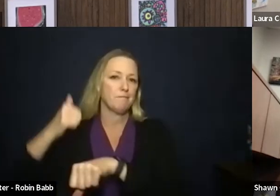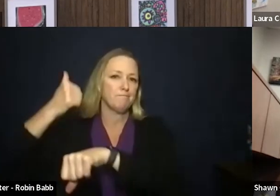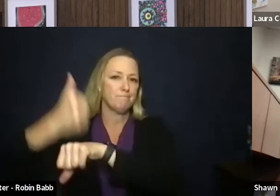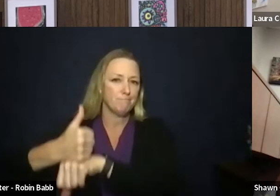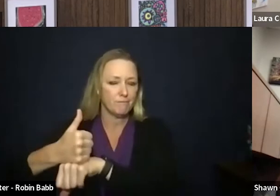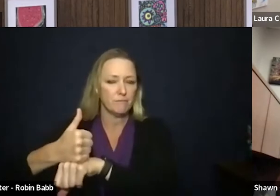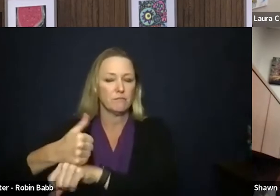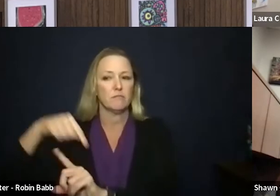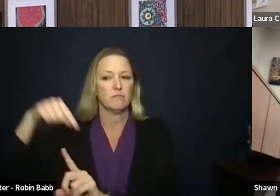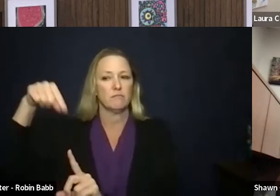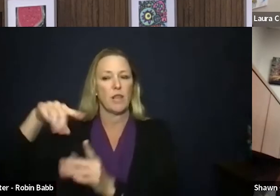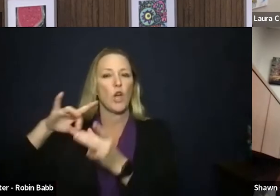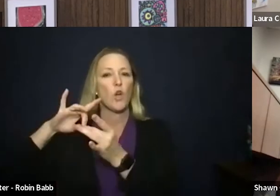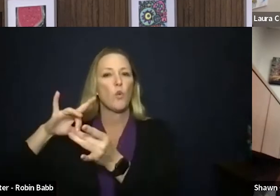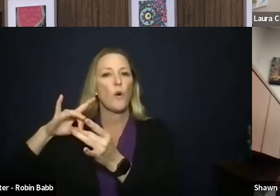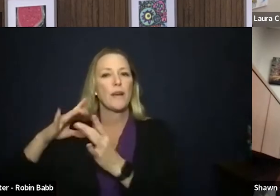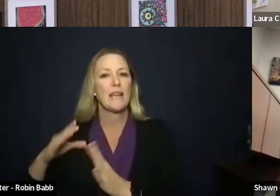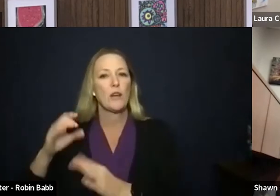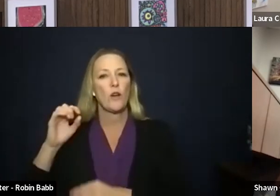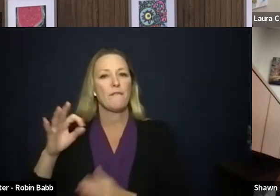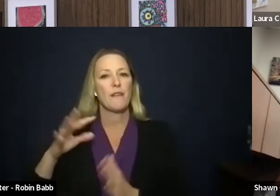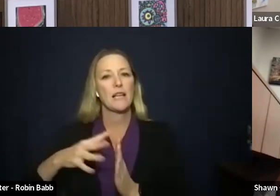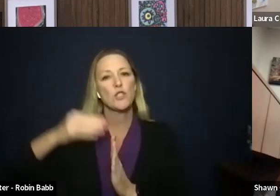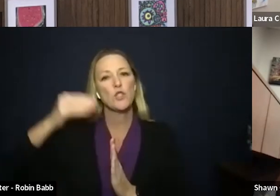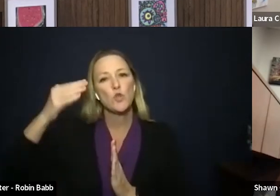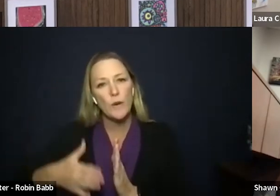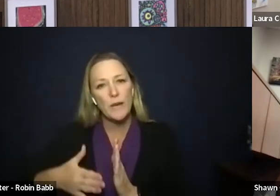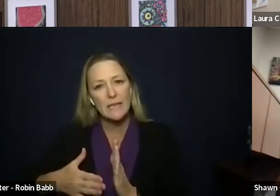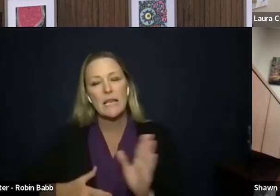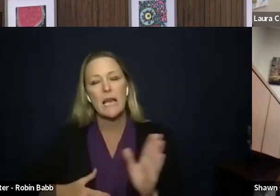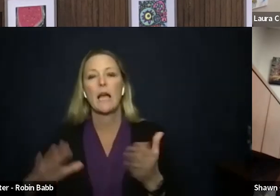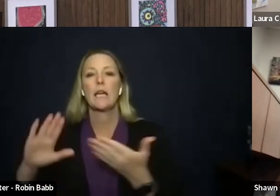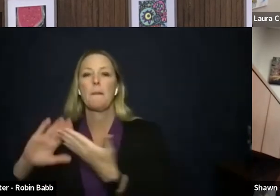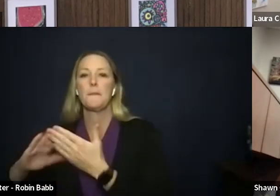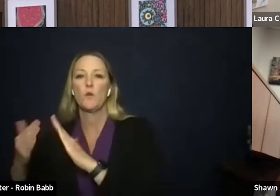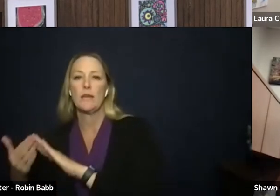its coordinator of student community relations